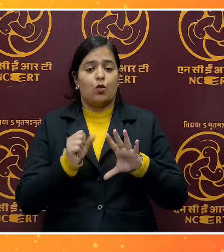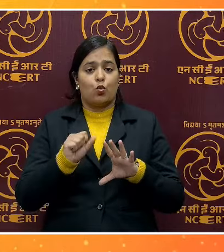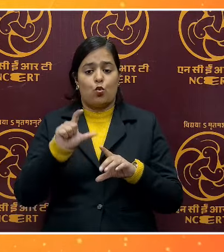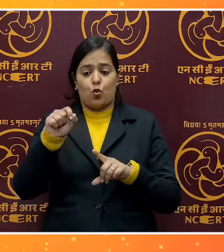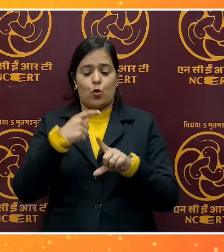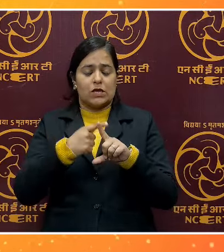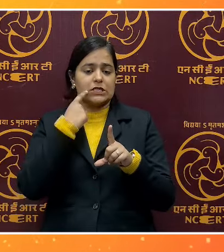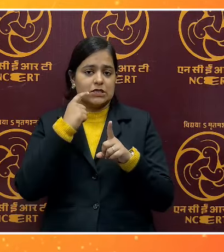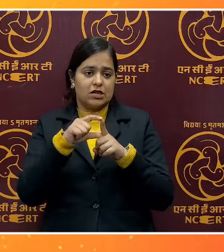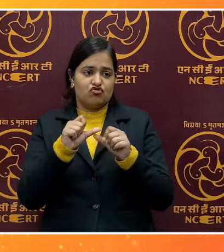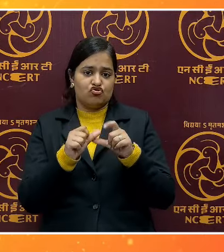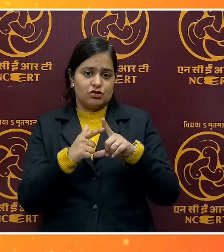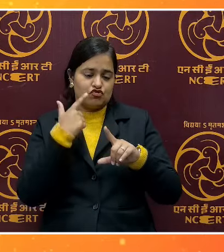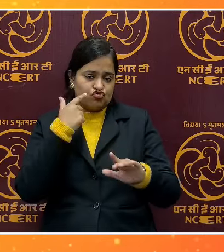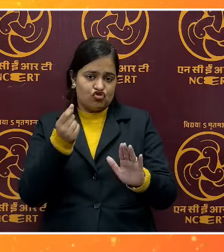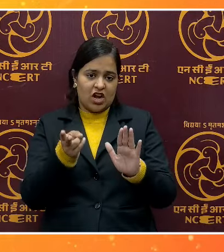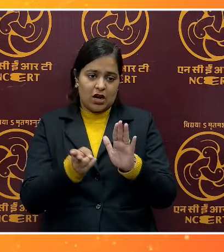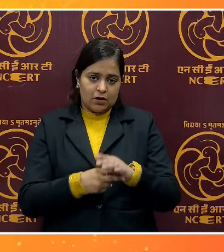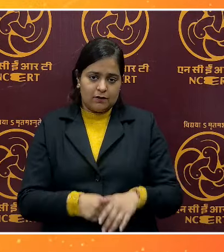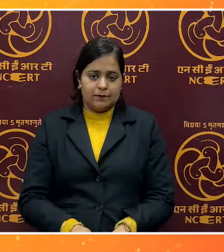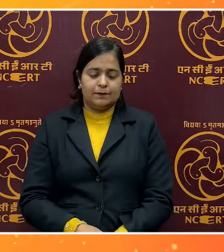oxidation state of central metal 3.